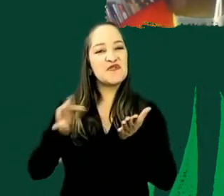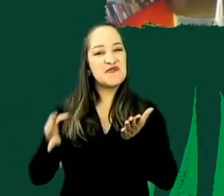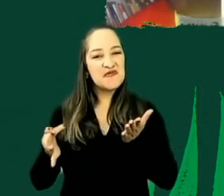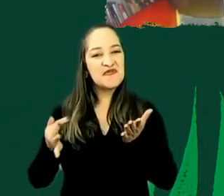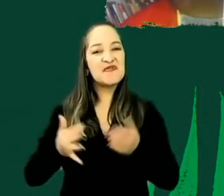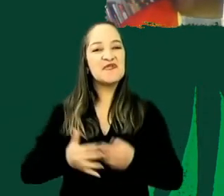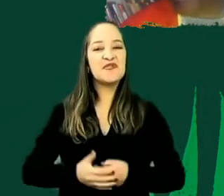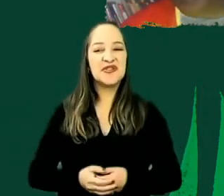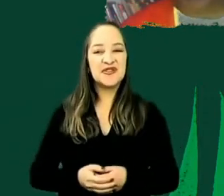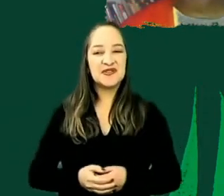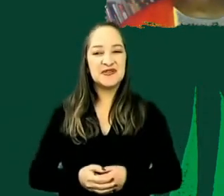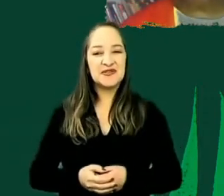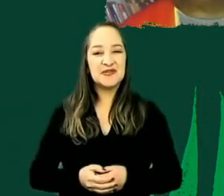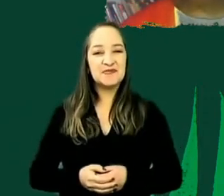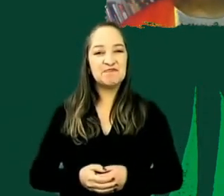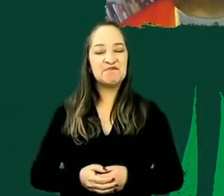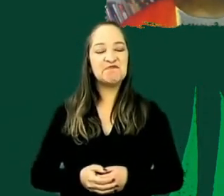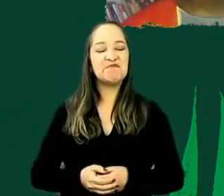here at FLIP,